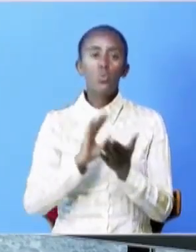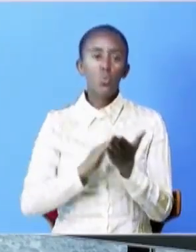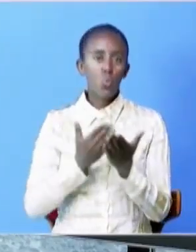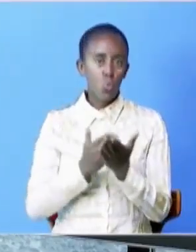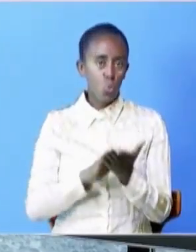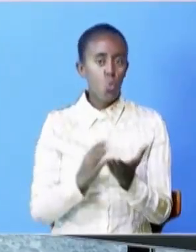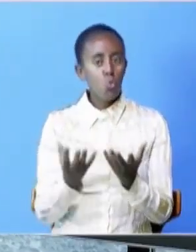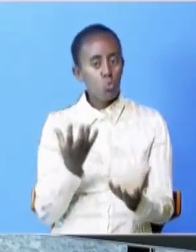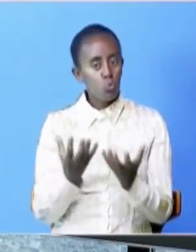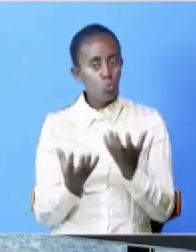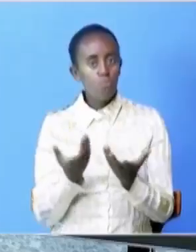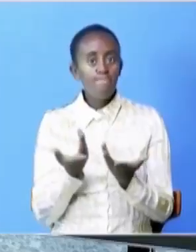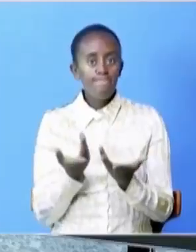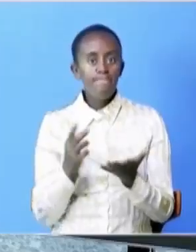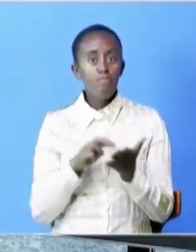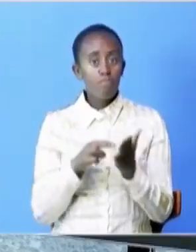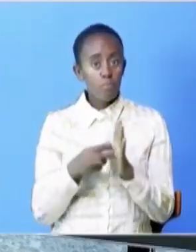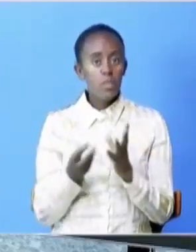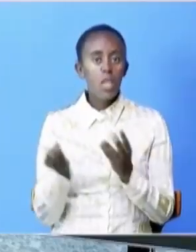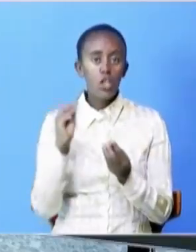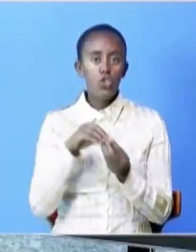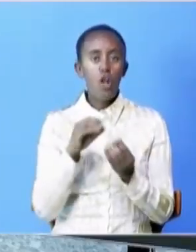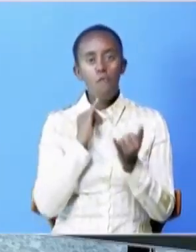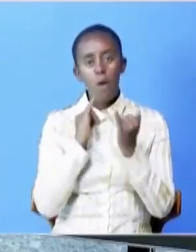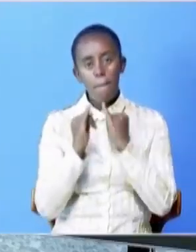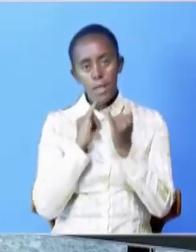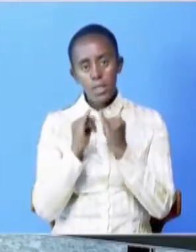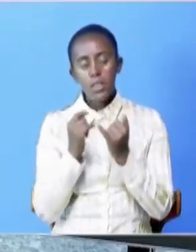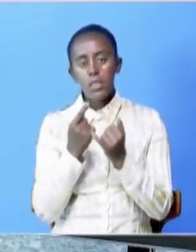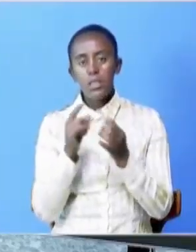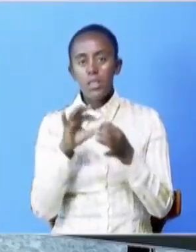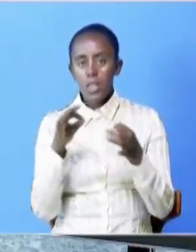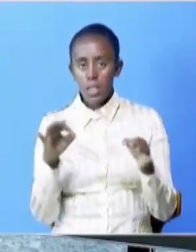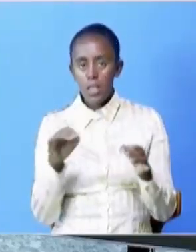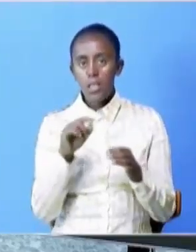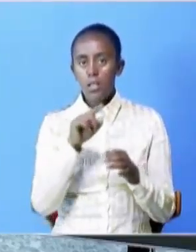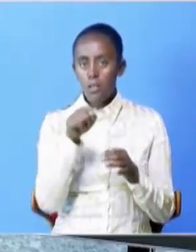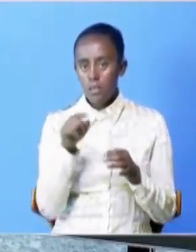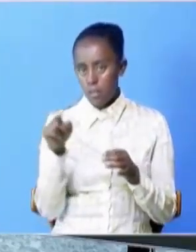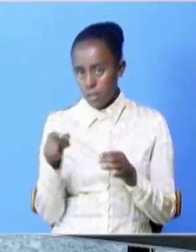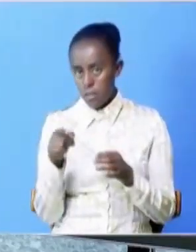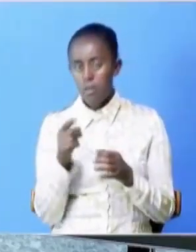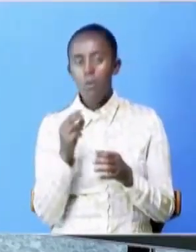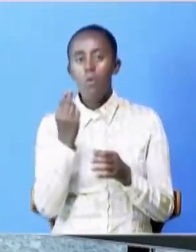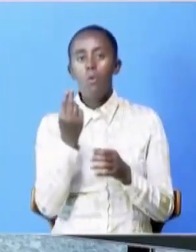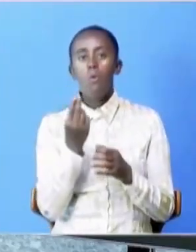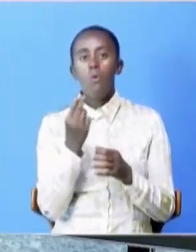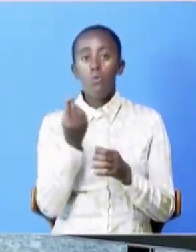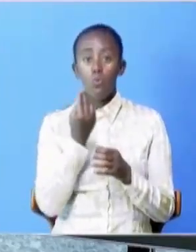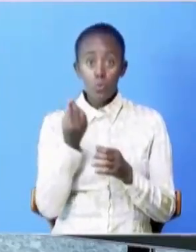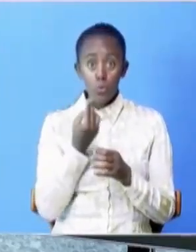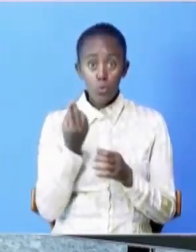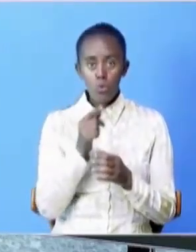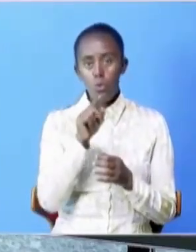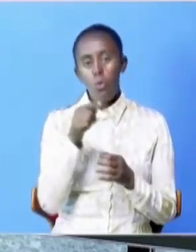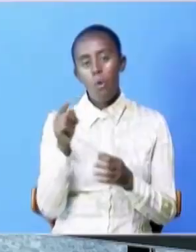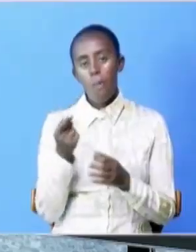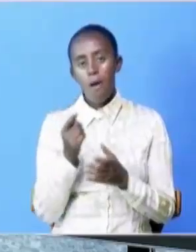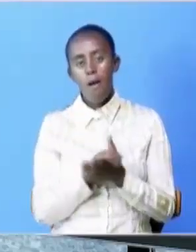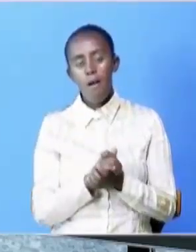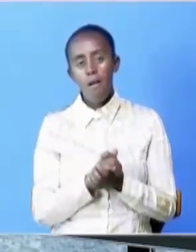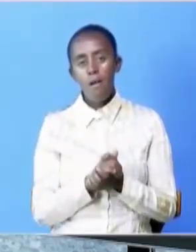an additional information. If that is what we're doing in sentences, we usually have what? Or we usually use